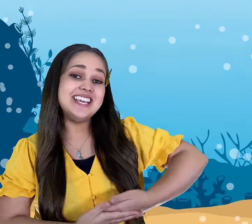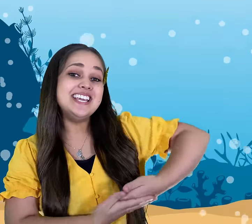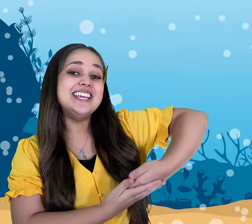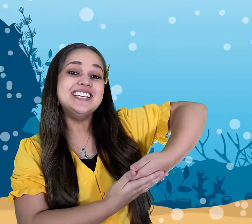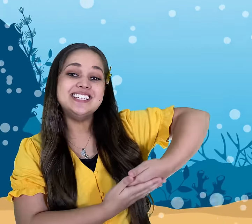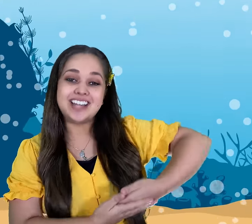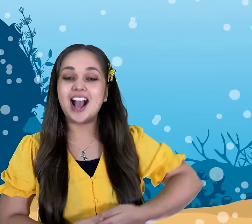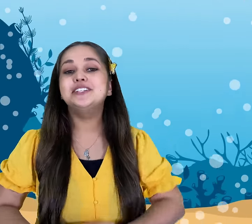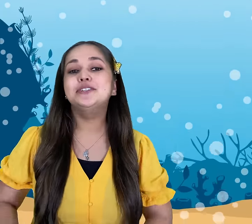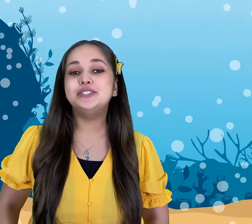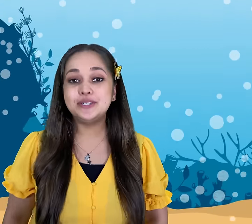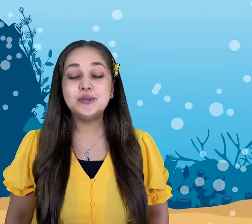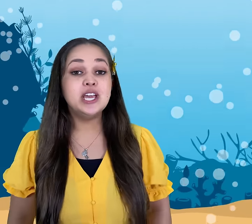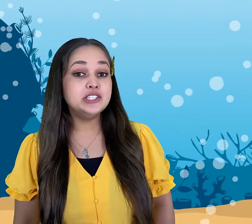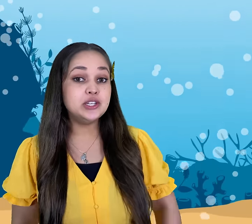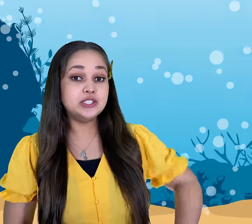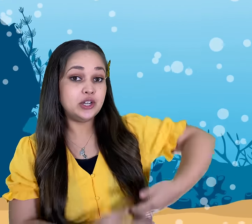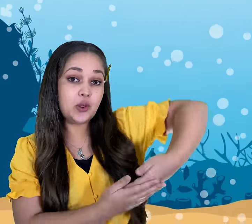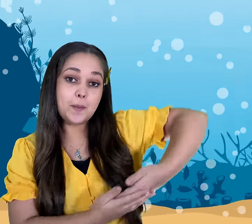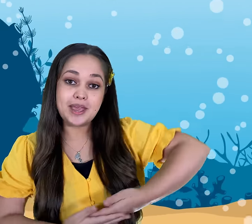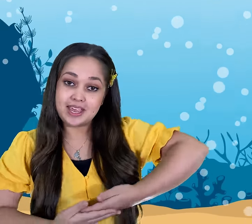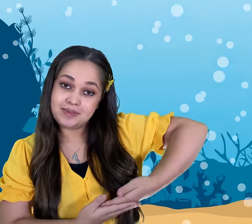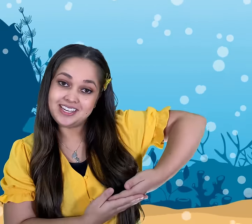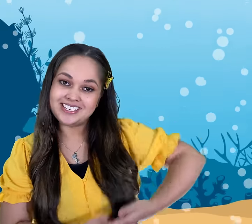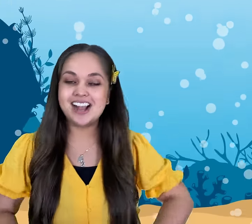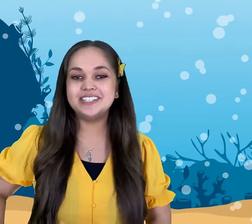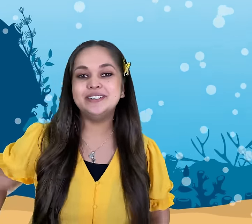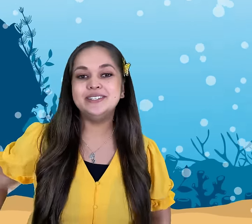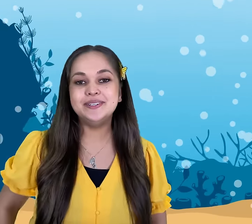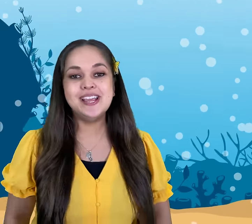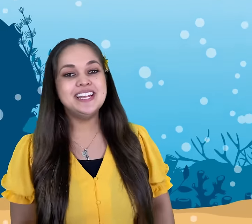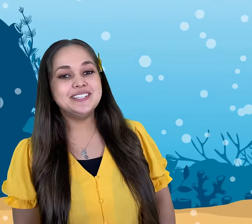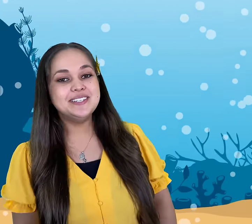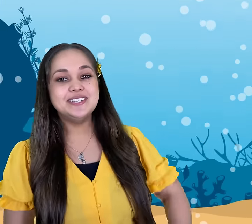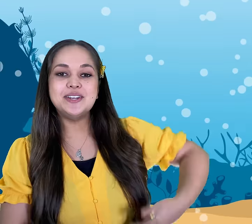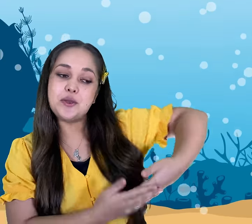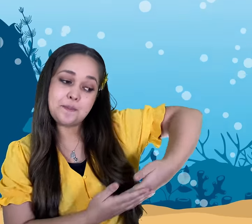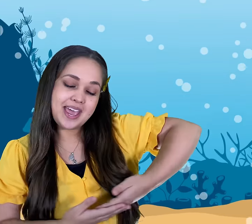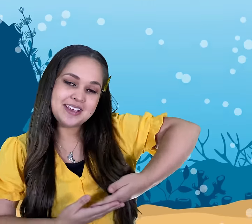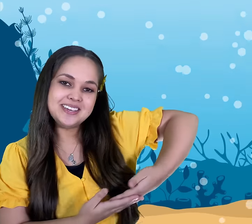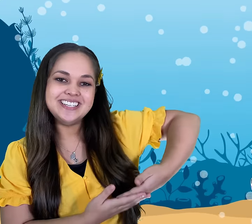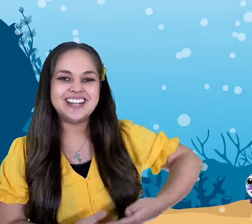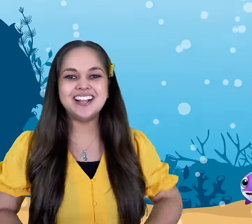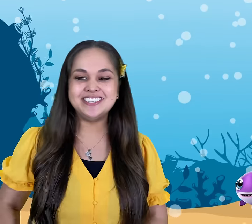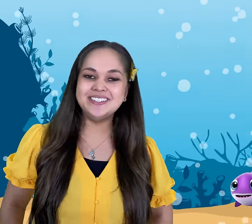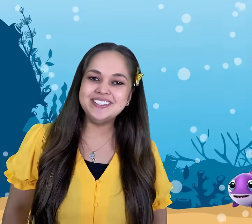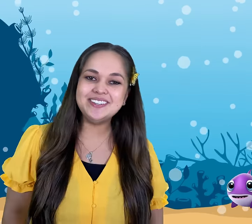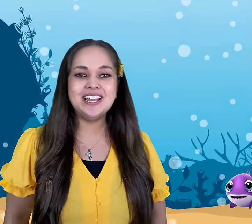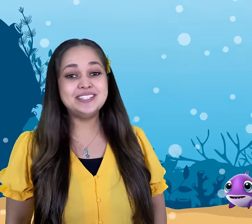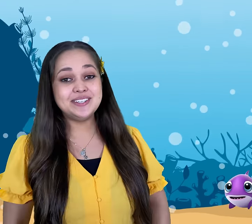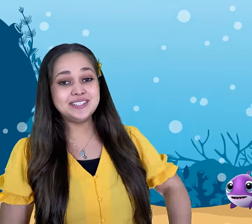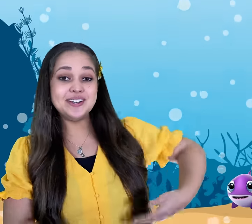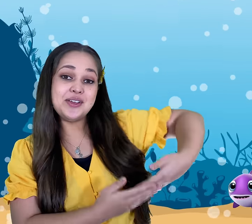Baby shark do do do do. Baby shark do do do do do. Baby shark do